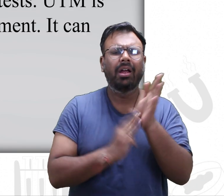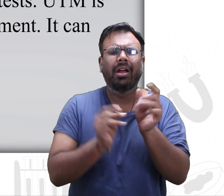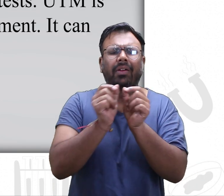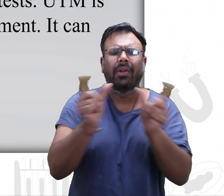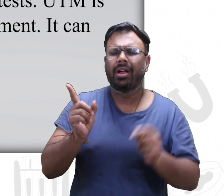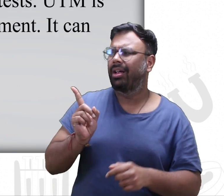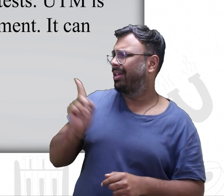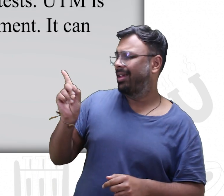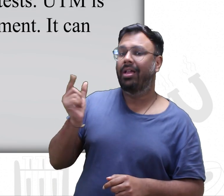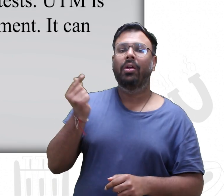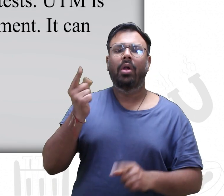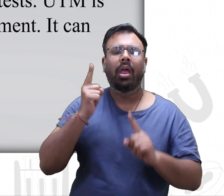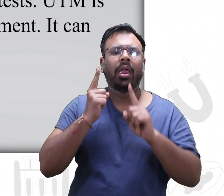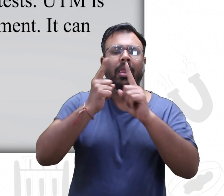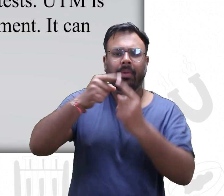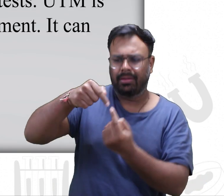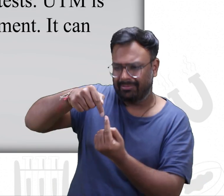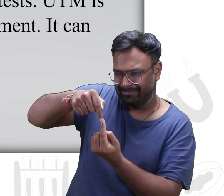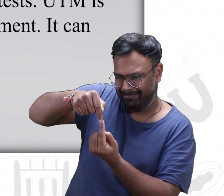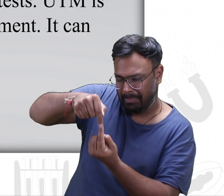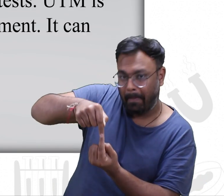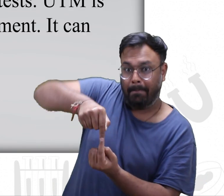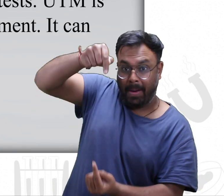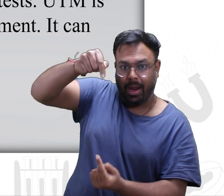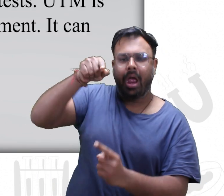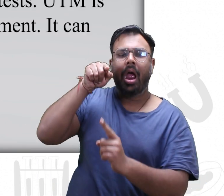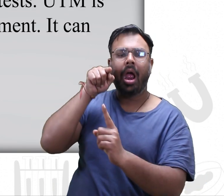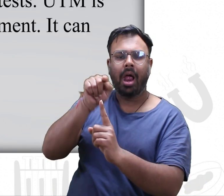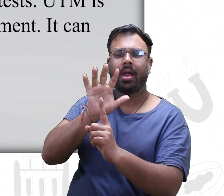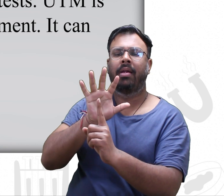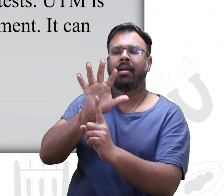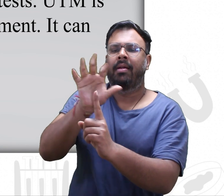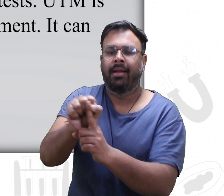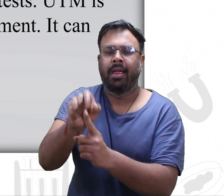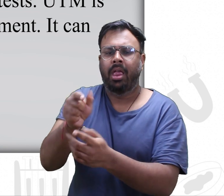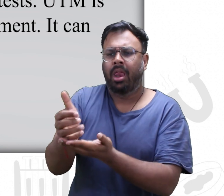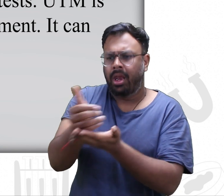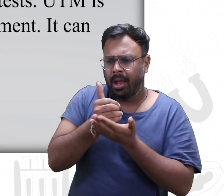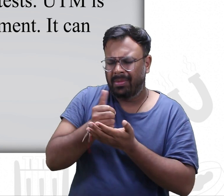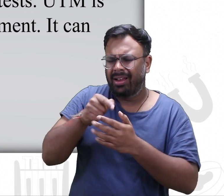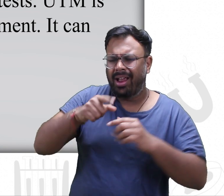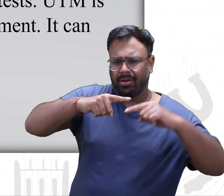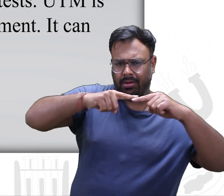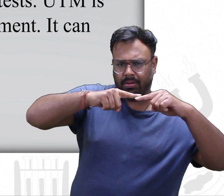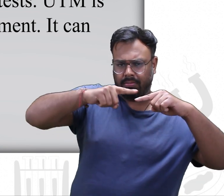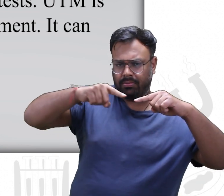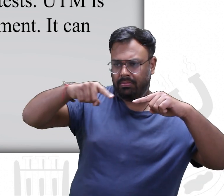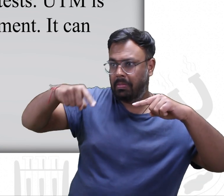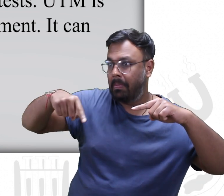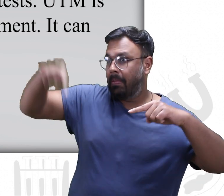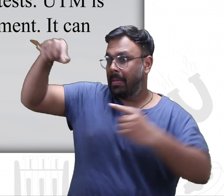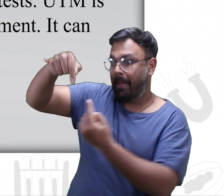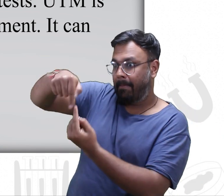Universal Testing Machine, UTM, is used for performing the fatigue crack growth tests. UTM is a